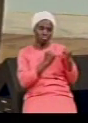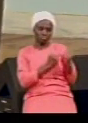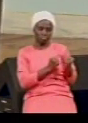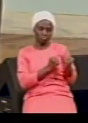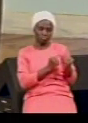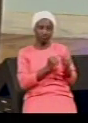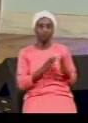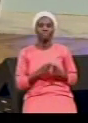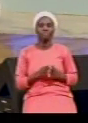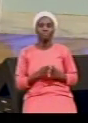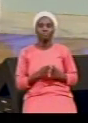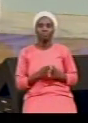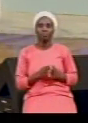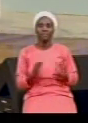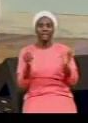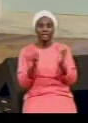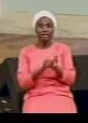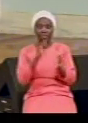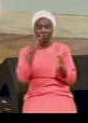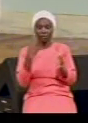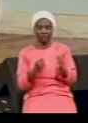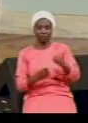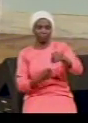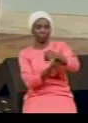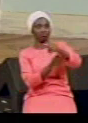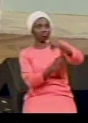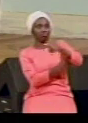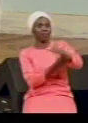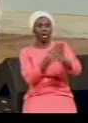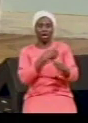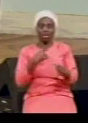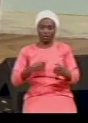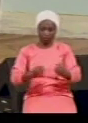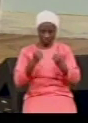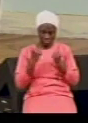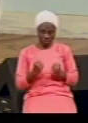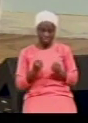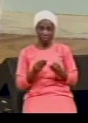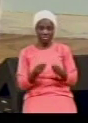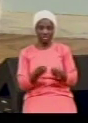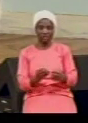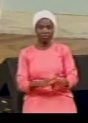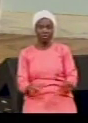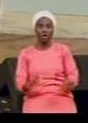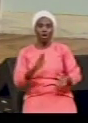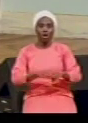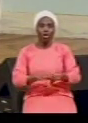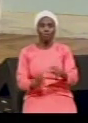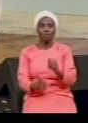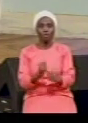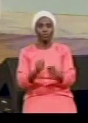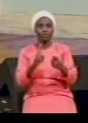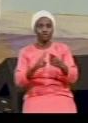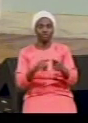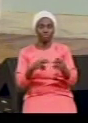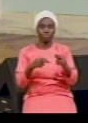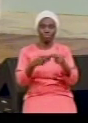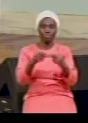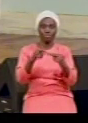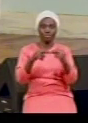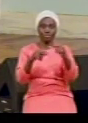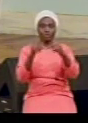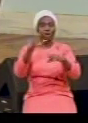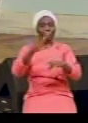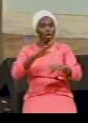that is the very foundation and a solid ground upon which to build every